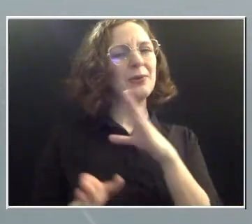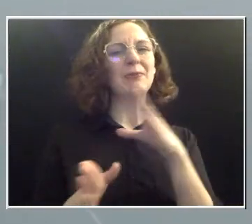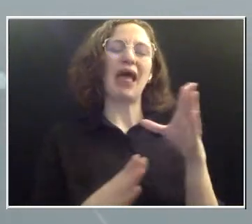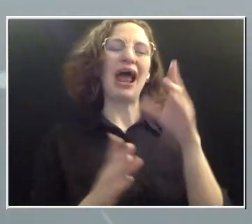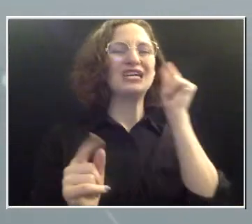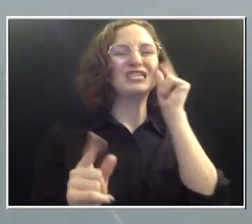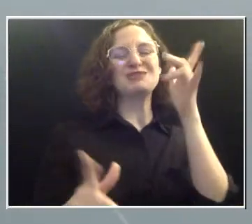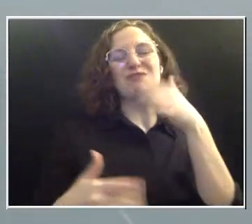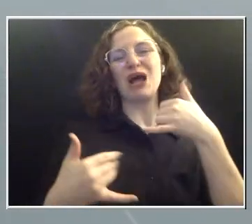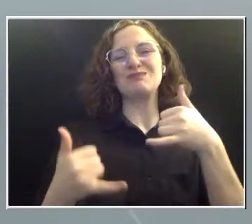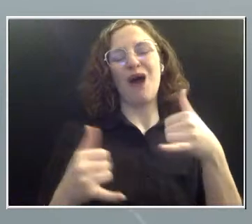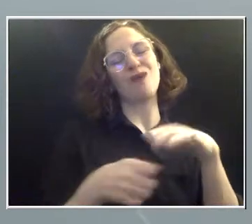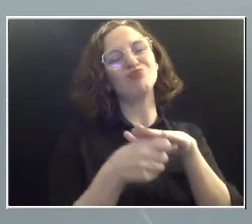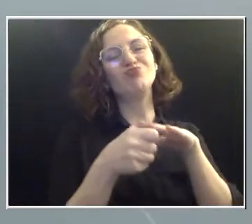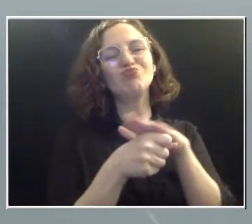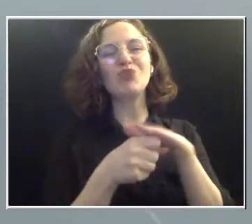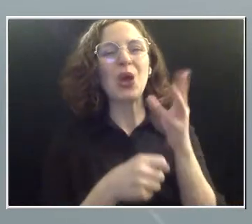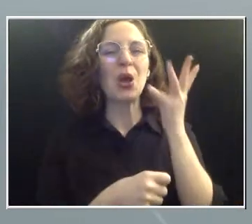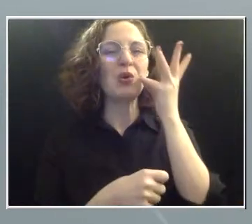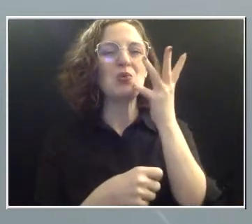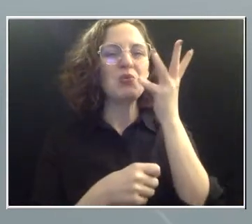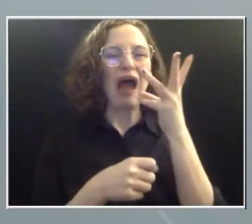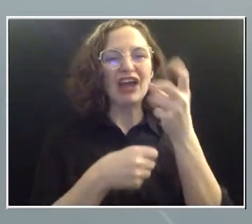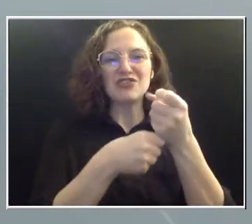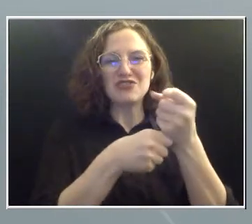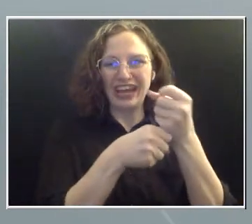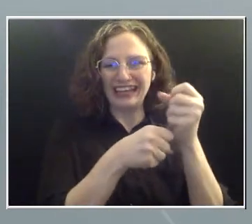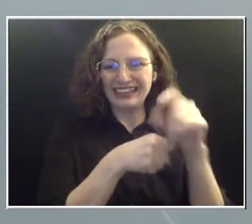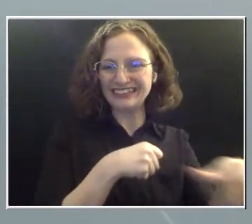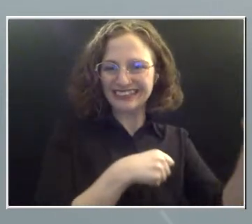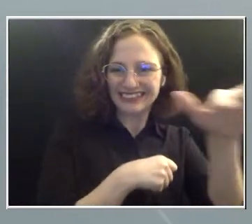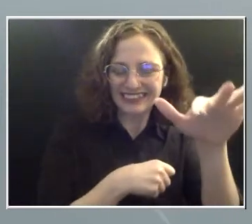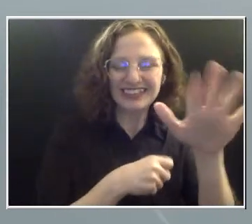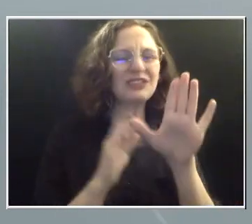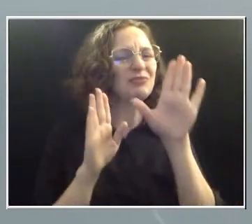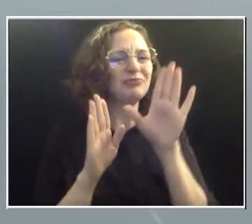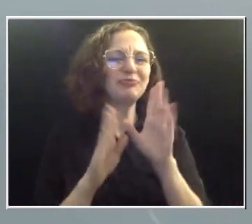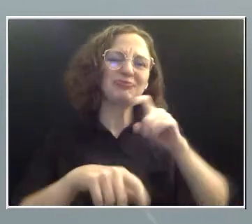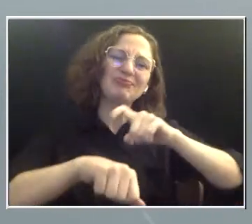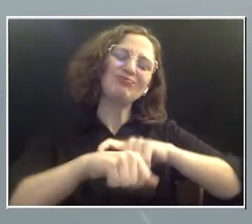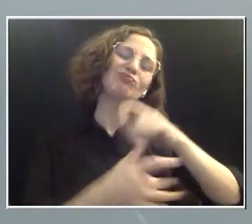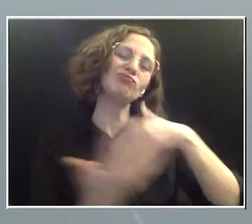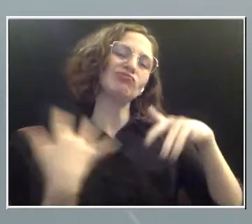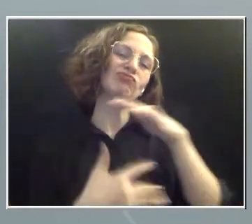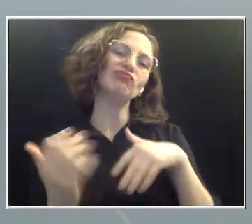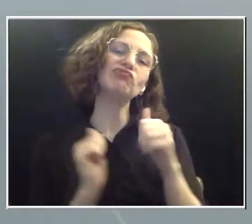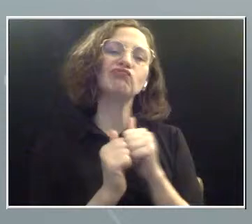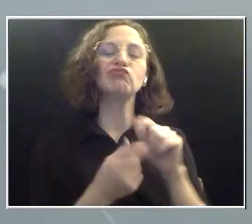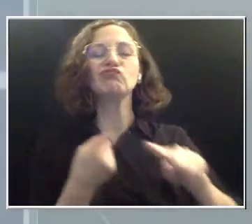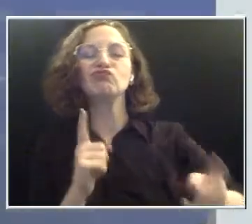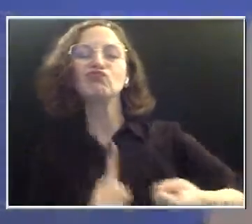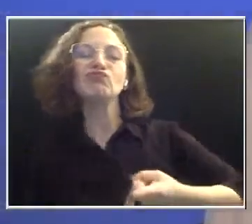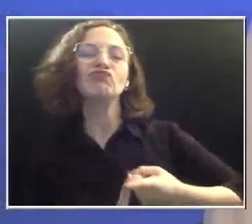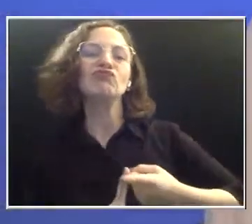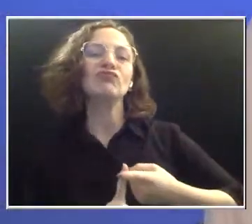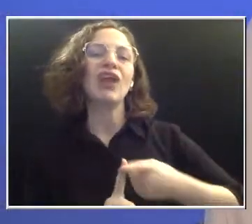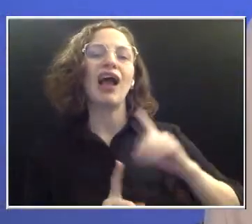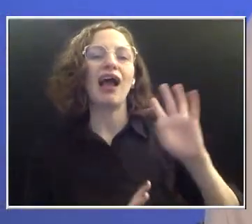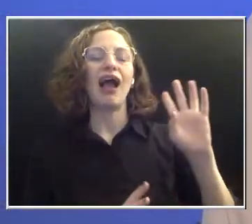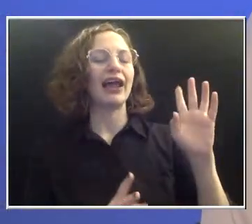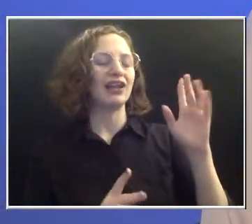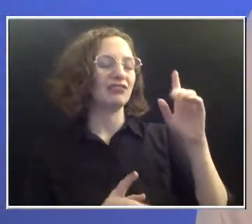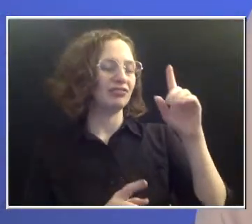was just a good time to hang out with all my friends and kind of take my mind off of everything that was going on, because it literally was right in the